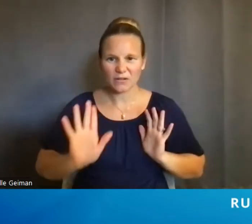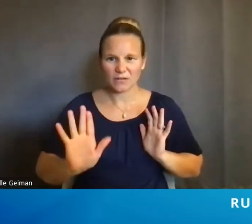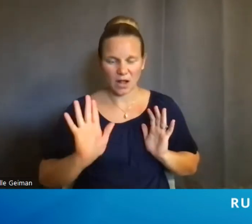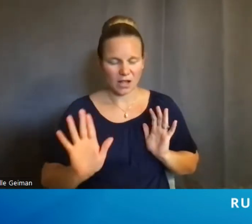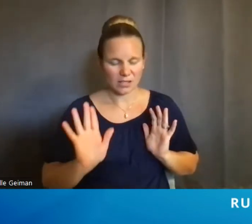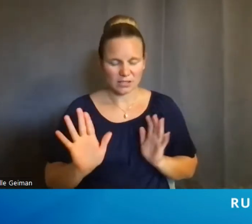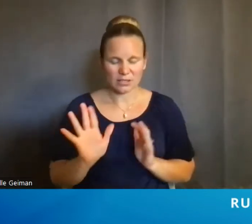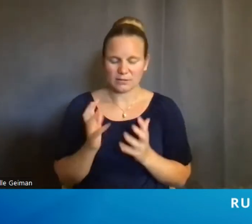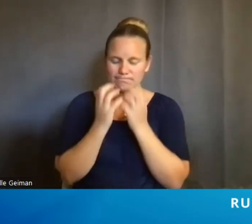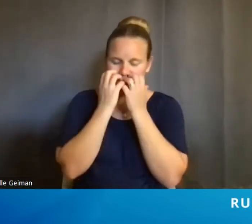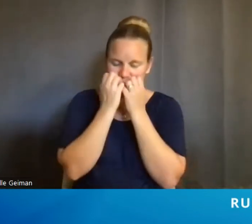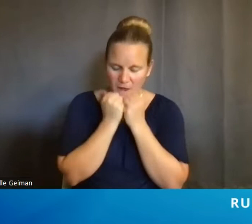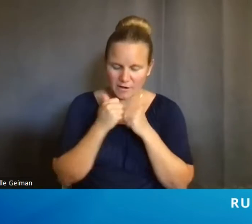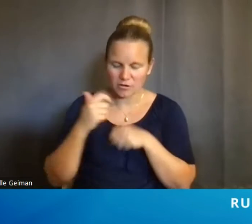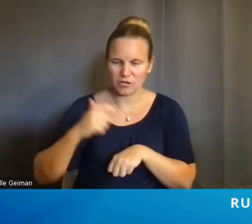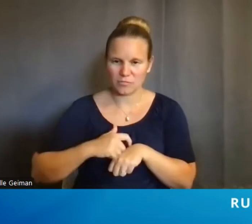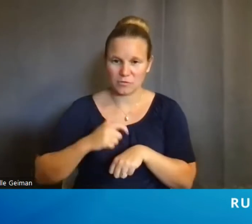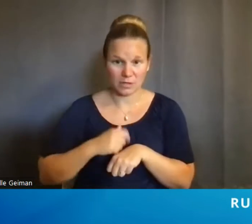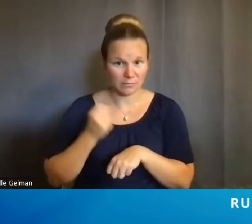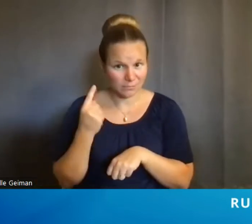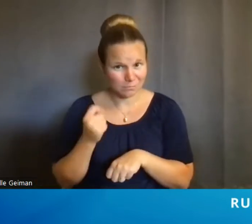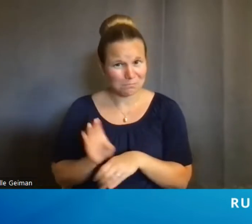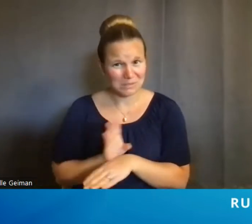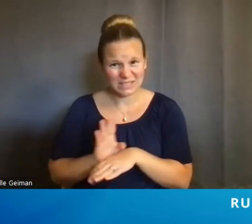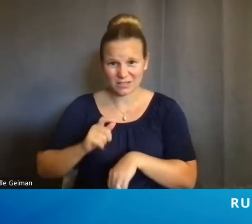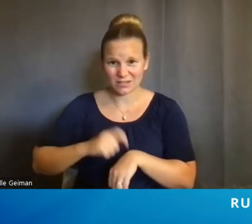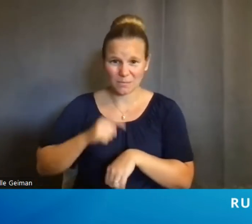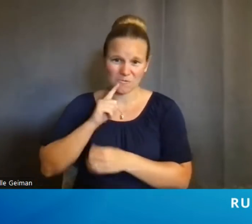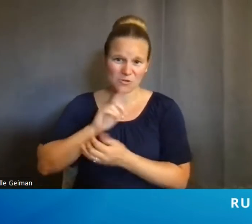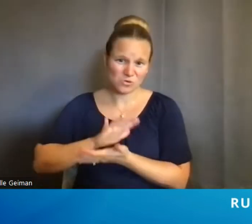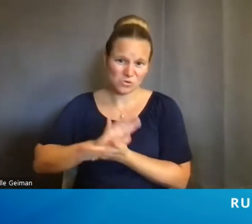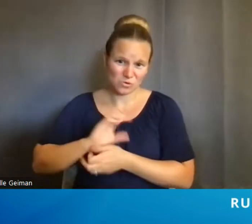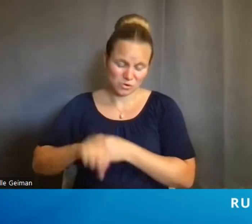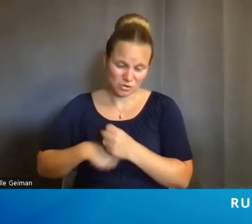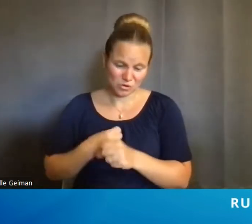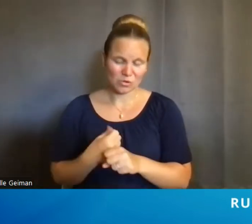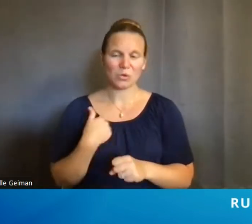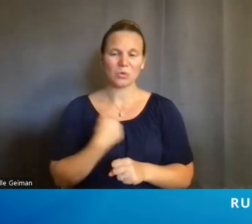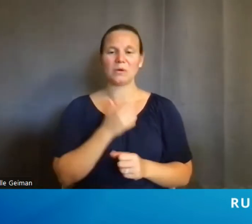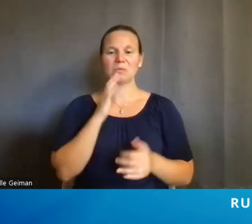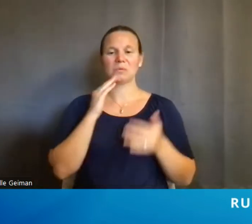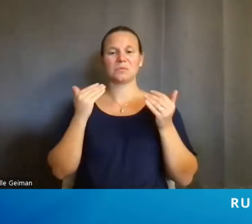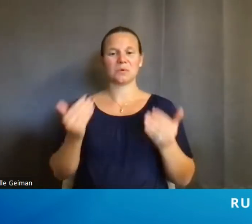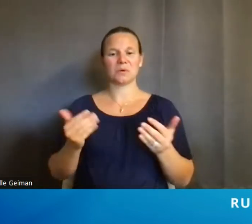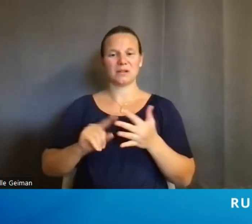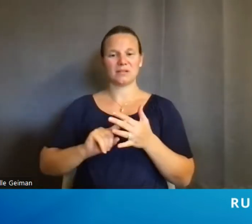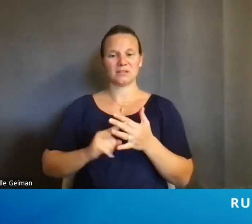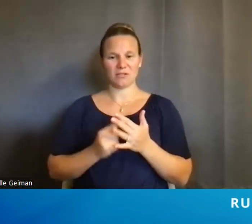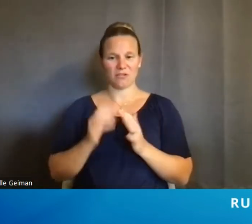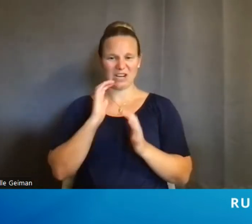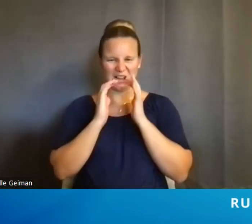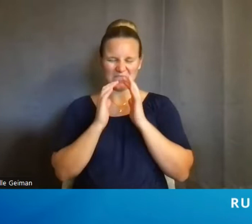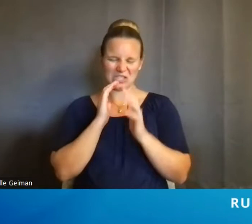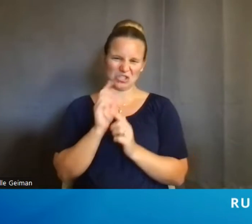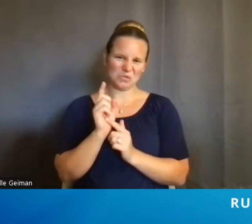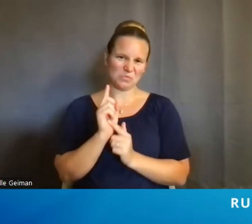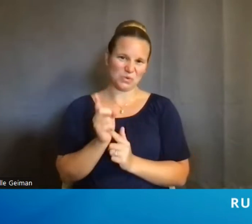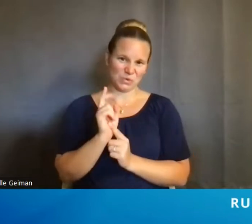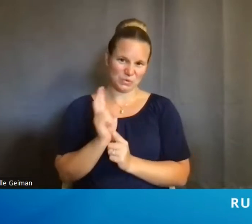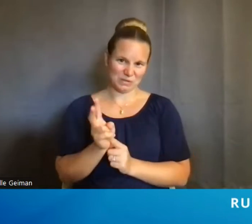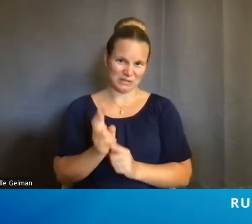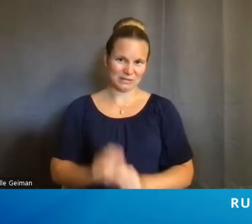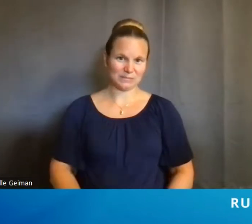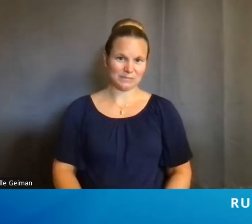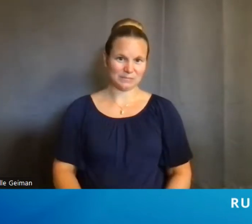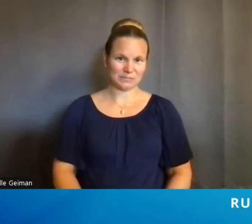We so appreciate that. And we will dive into the conversation with him in just a few minutes. I want